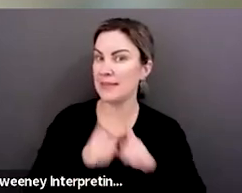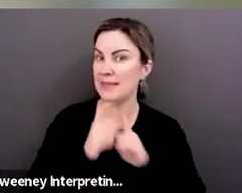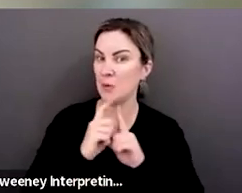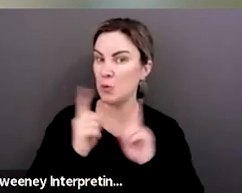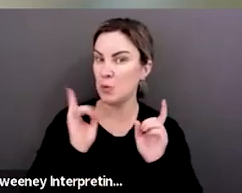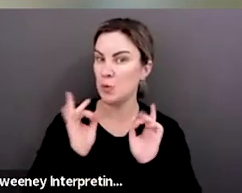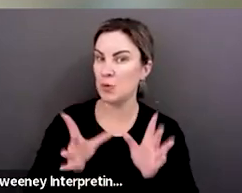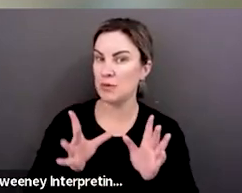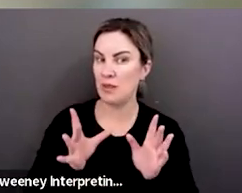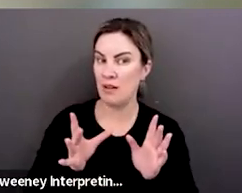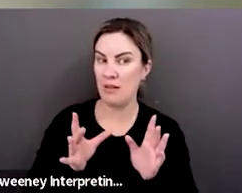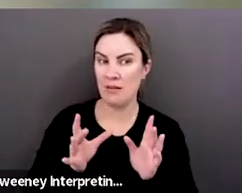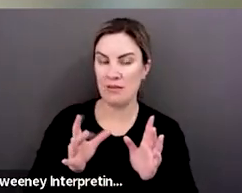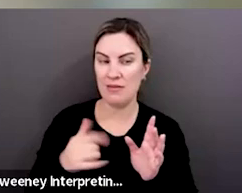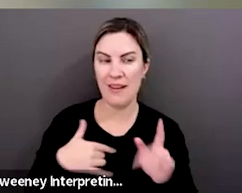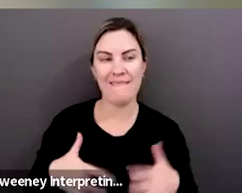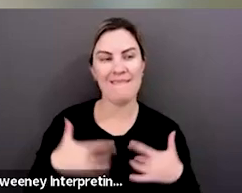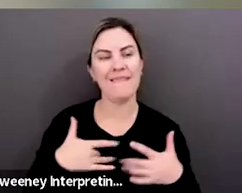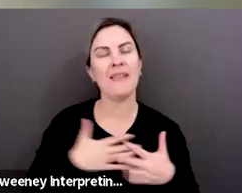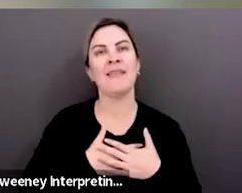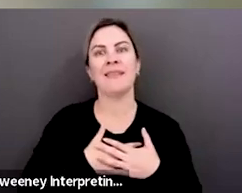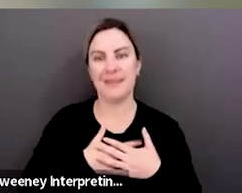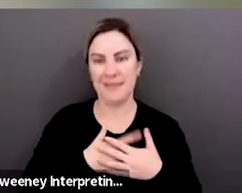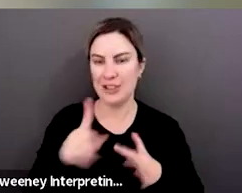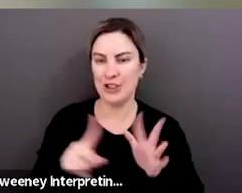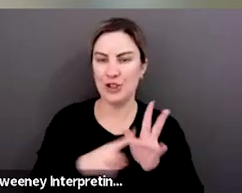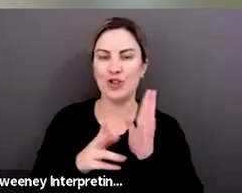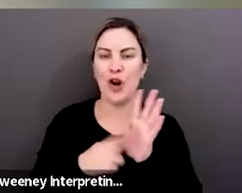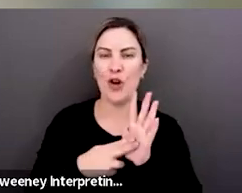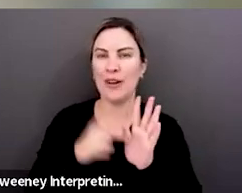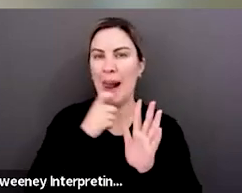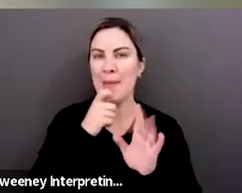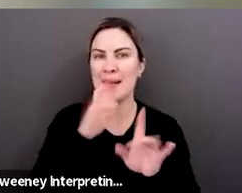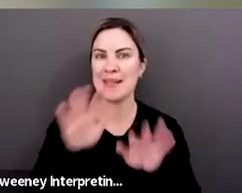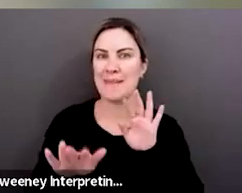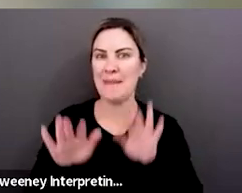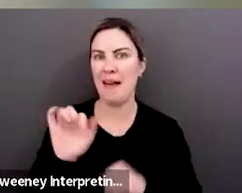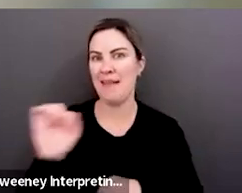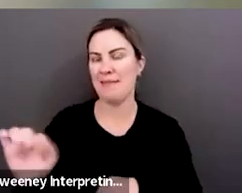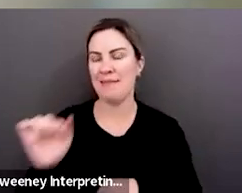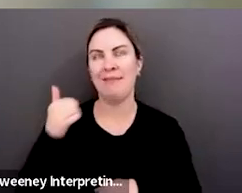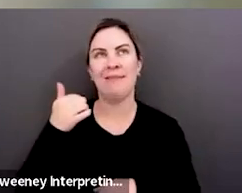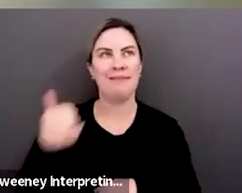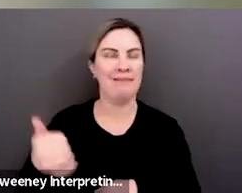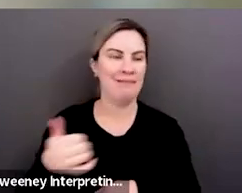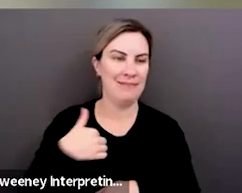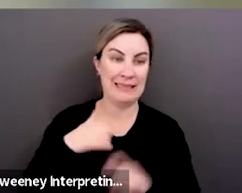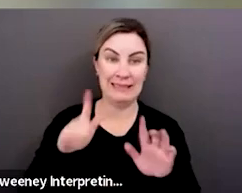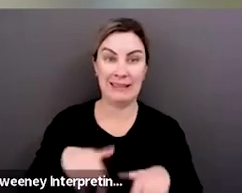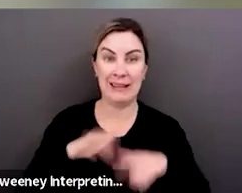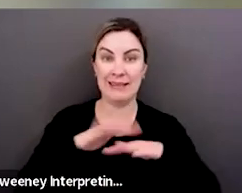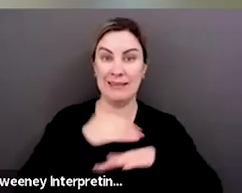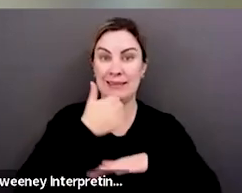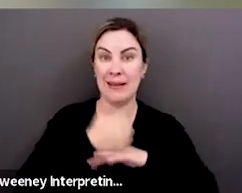I feel heartened, John, that you've had that same journey as well in the eastern states and starting it in WA. It's